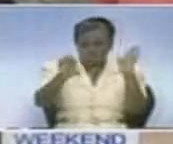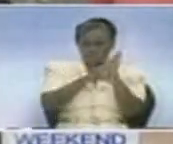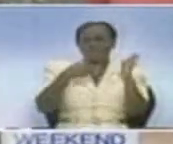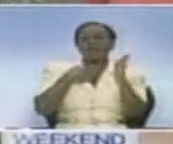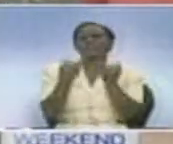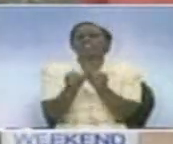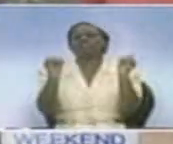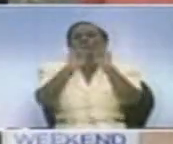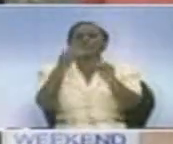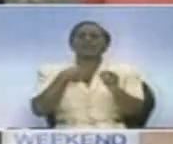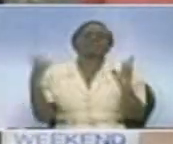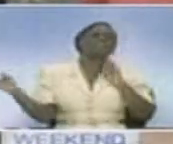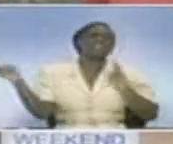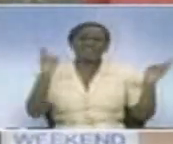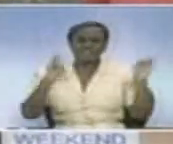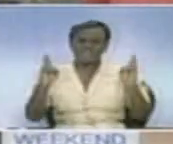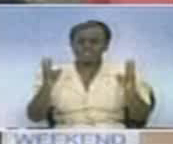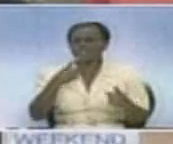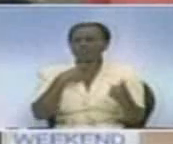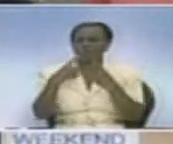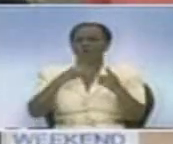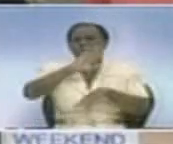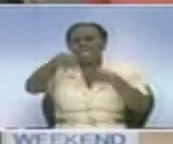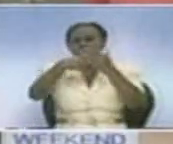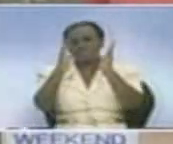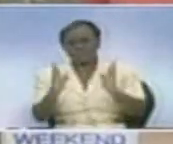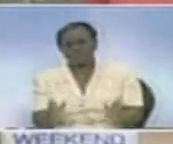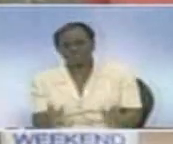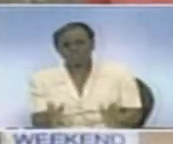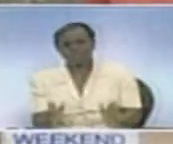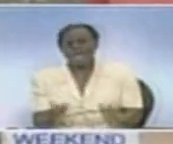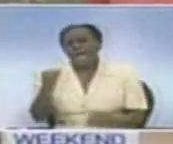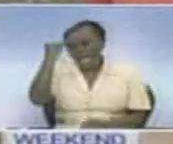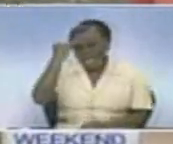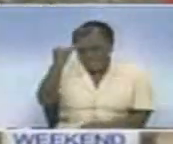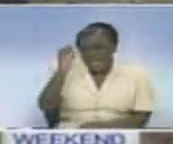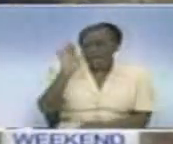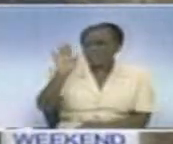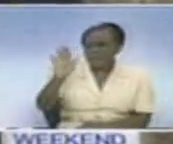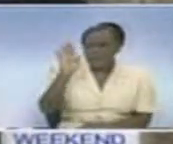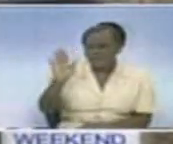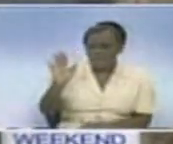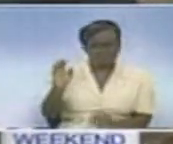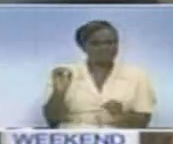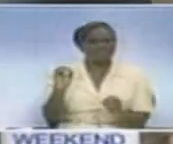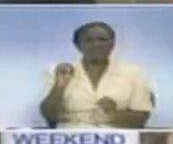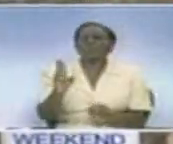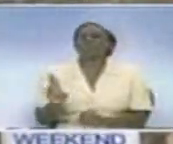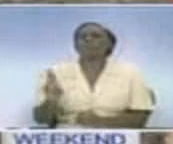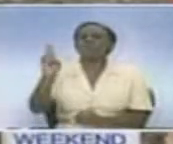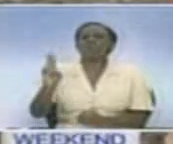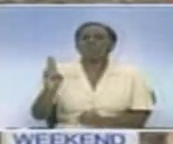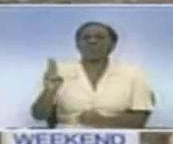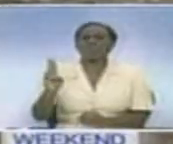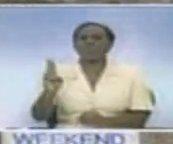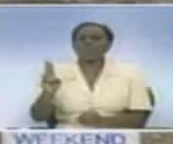institutions, and we are ready to talk to everyone. But the idea they have of talking ati Uhuru president